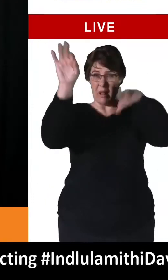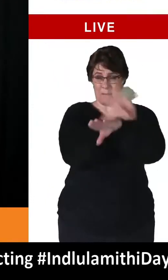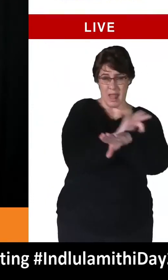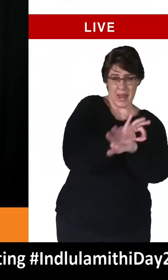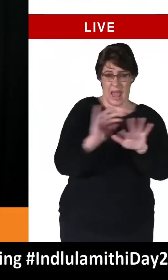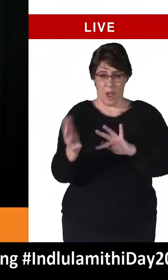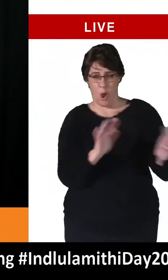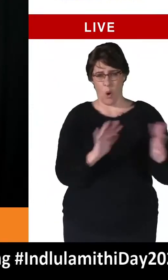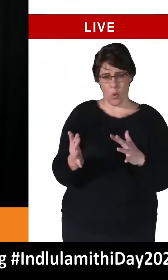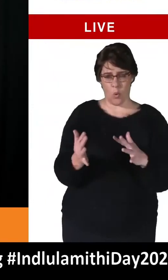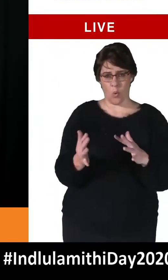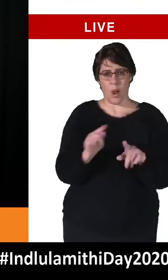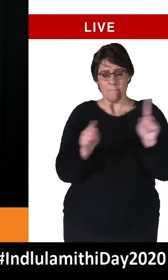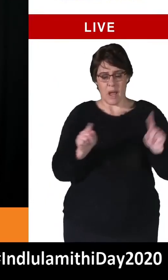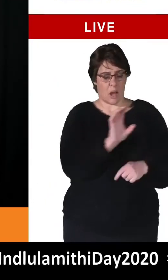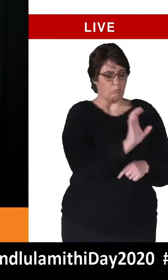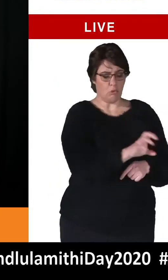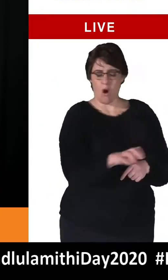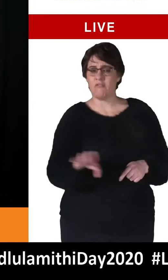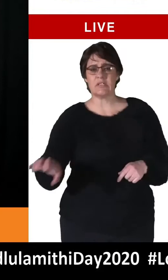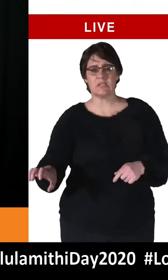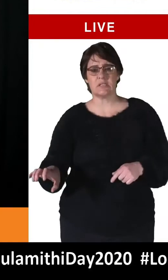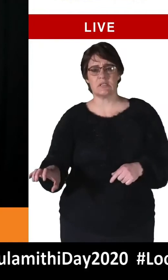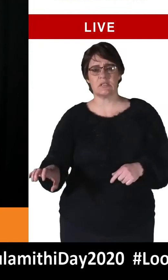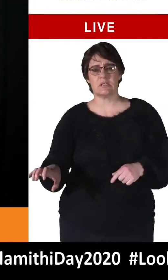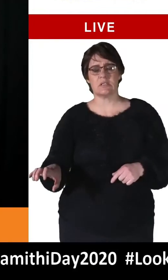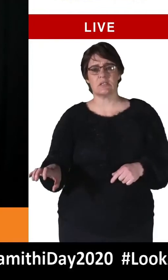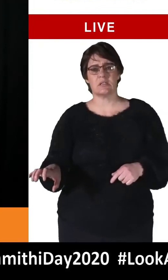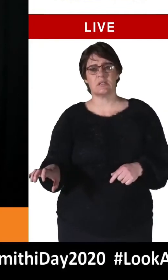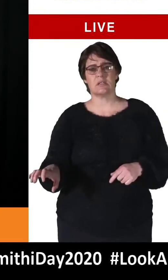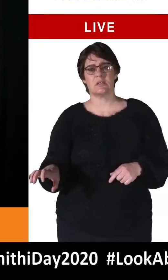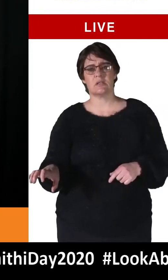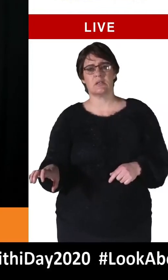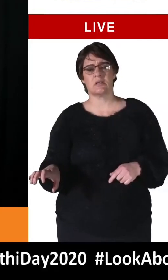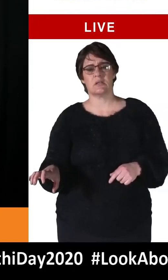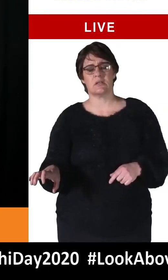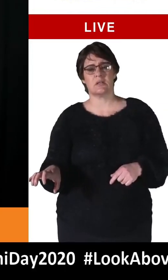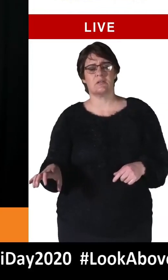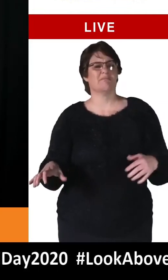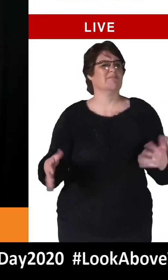Africa with provinces that actually have